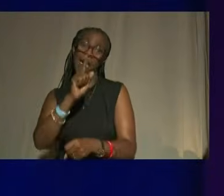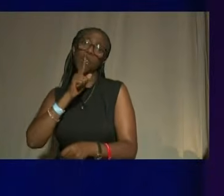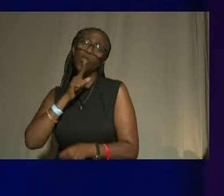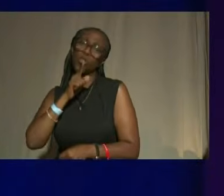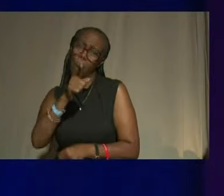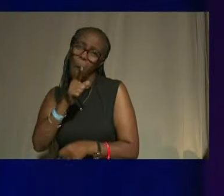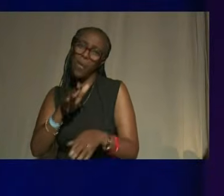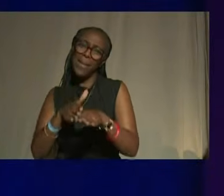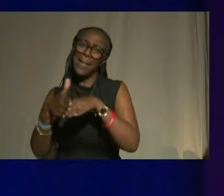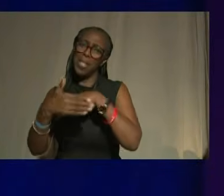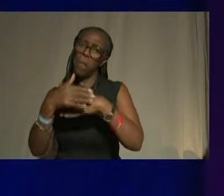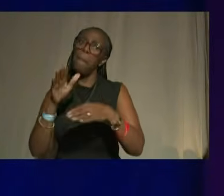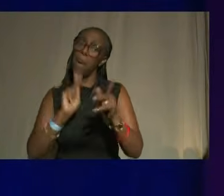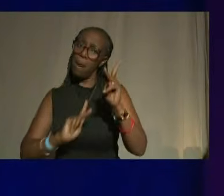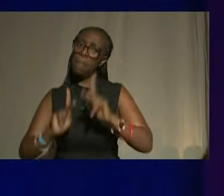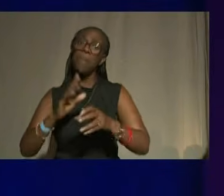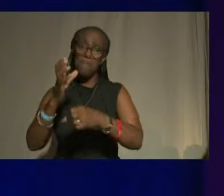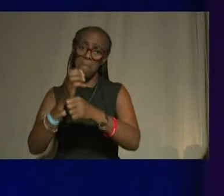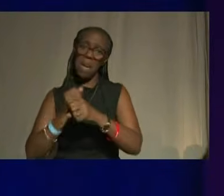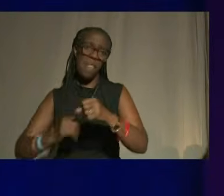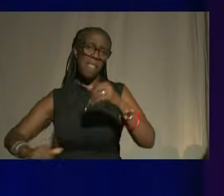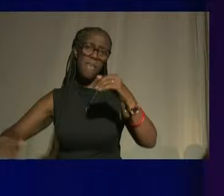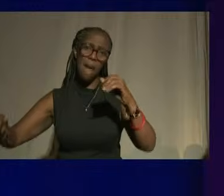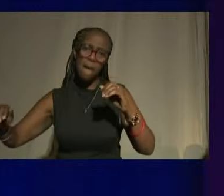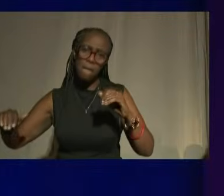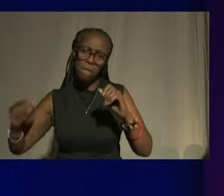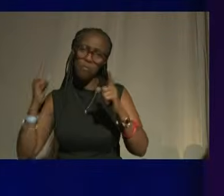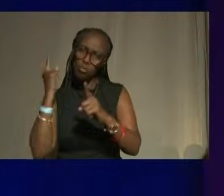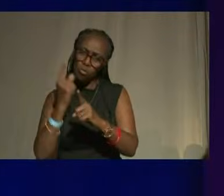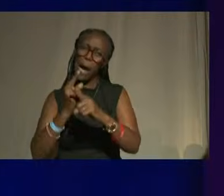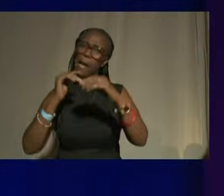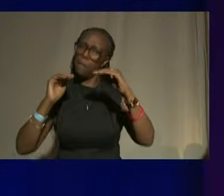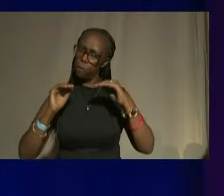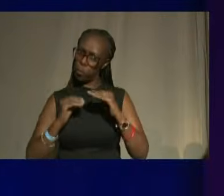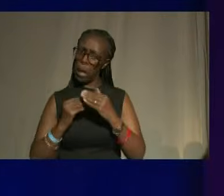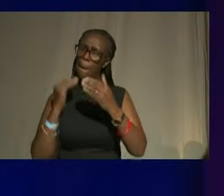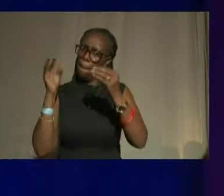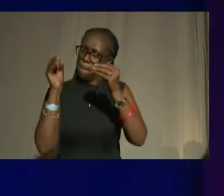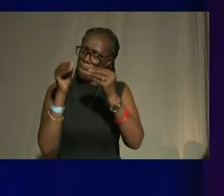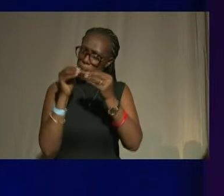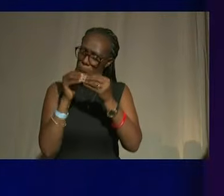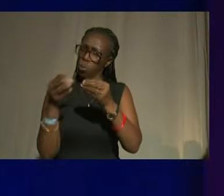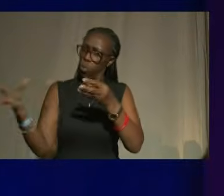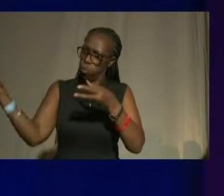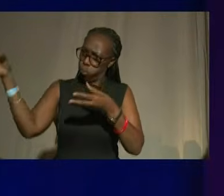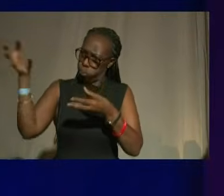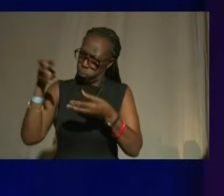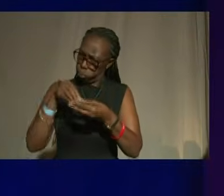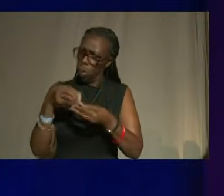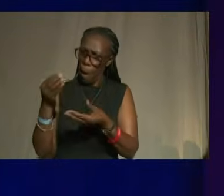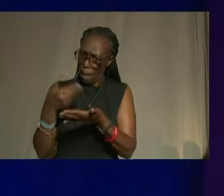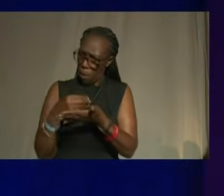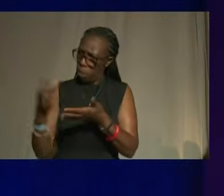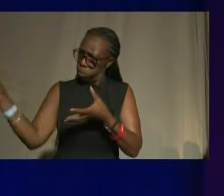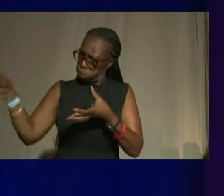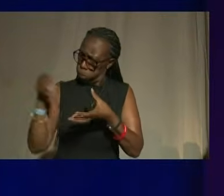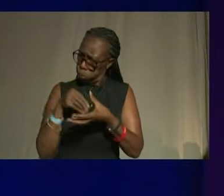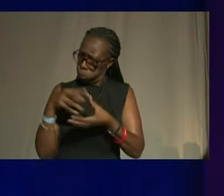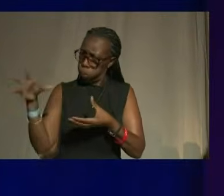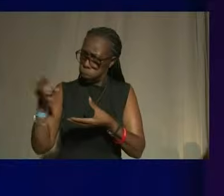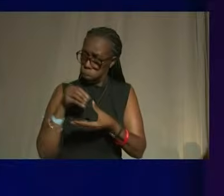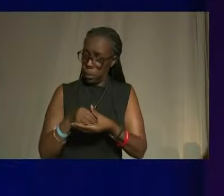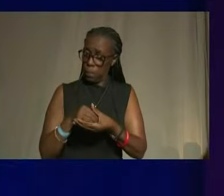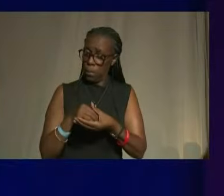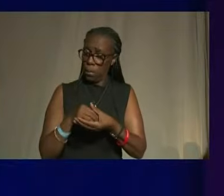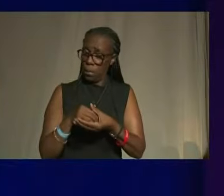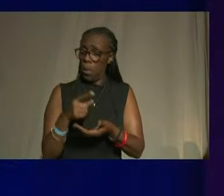fair share of taxes from these companies. We sit on some of the international bodies